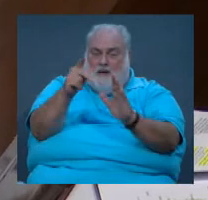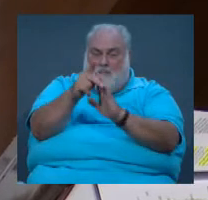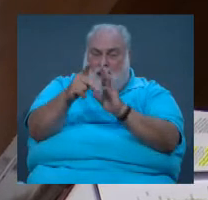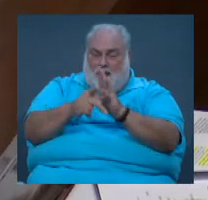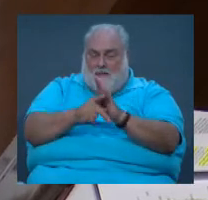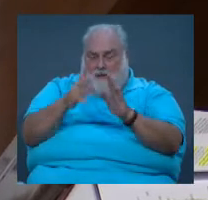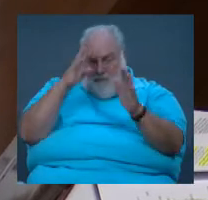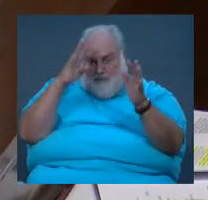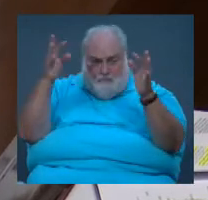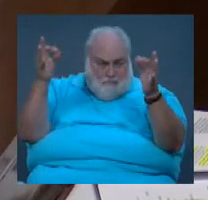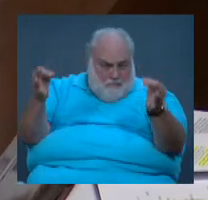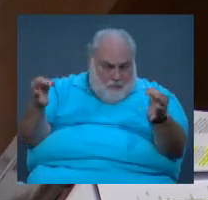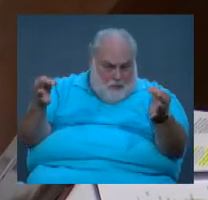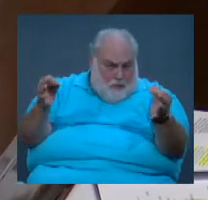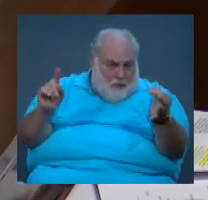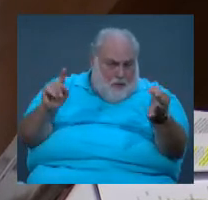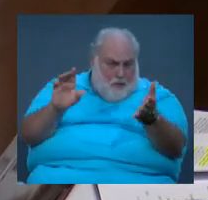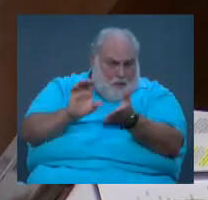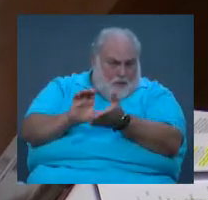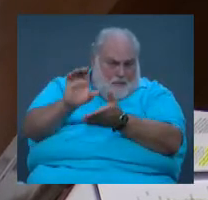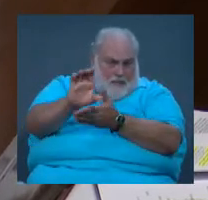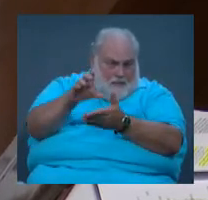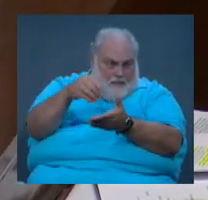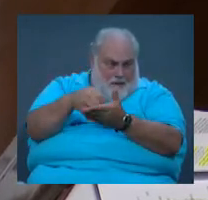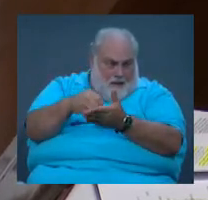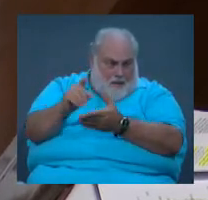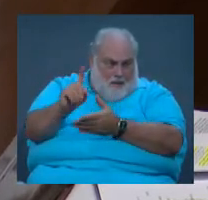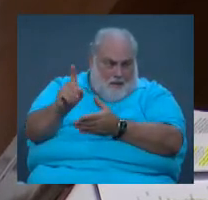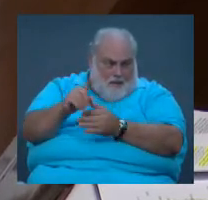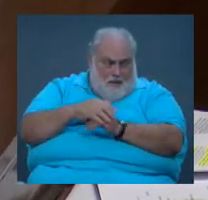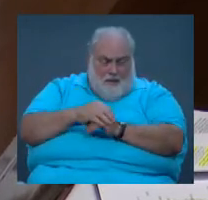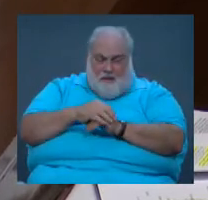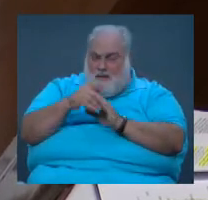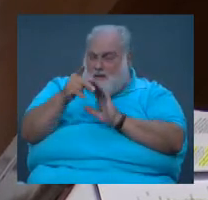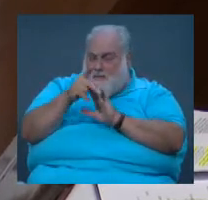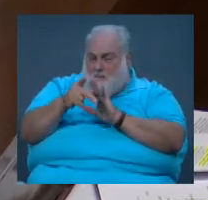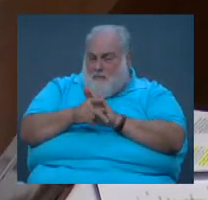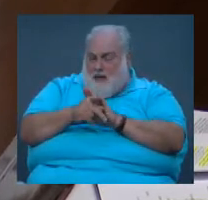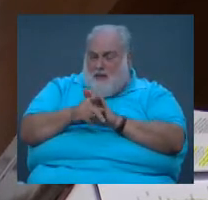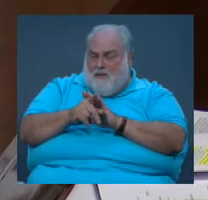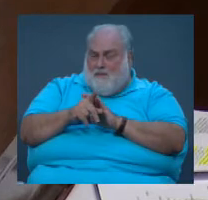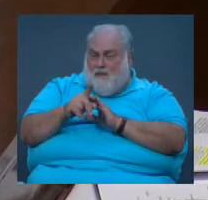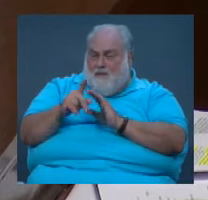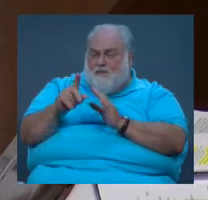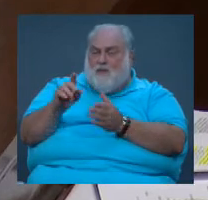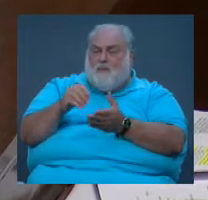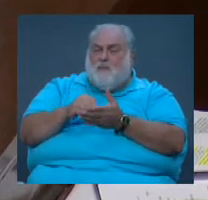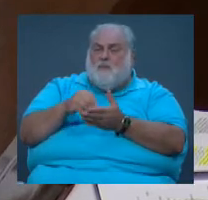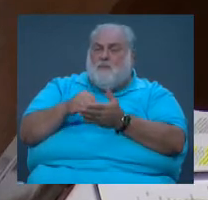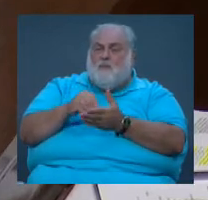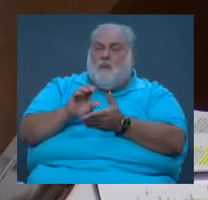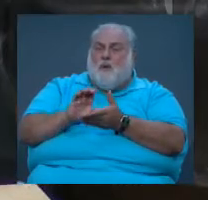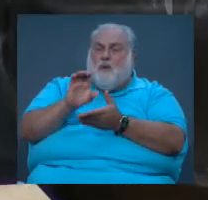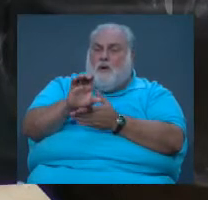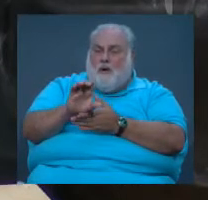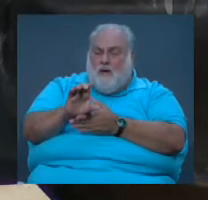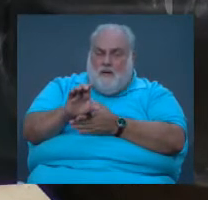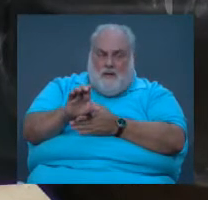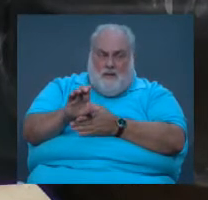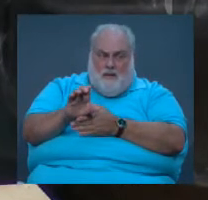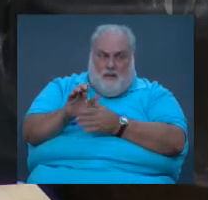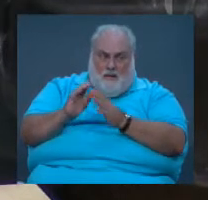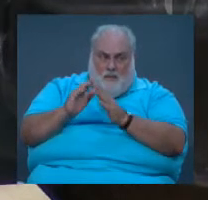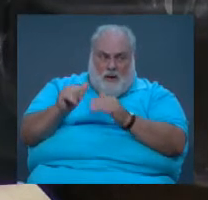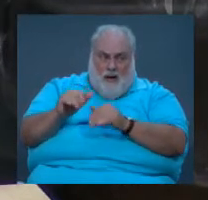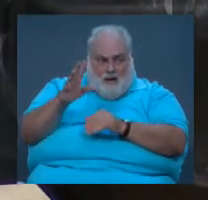board of where you want to put the money. It's policy questions for the board. Where do you want to put the money? we're talking about housing.